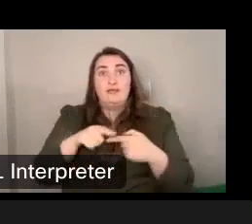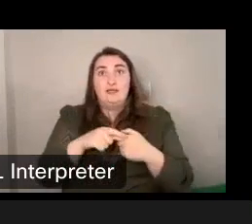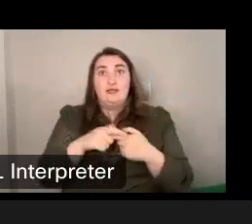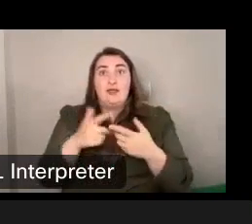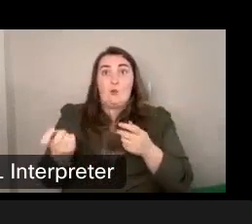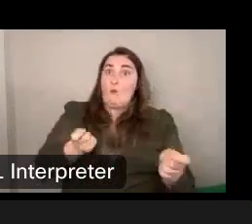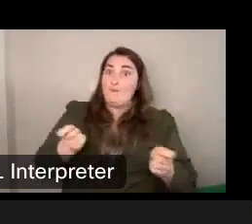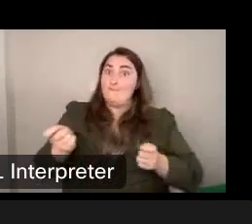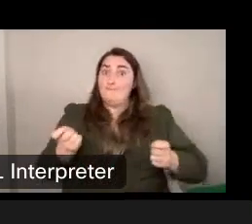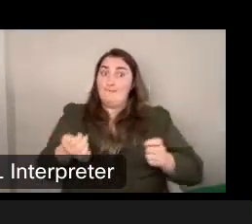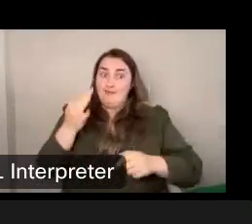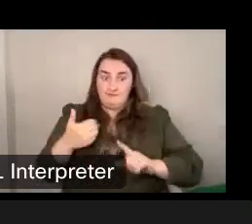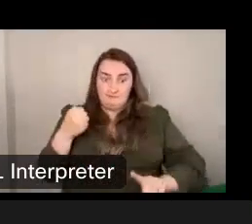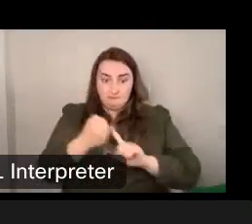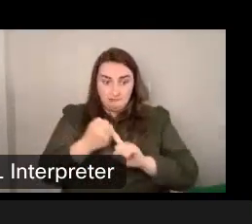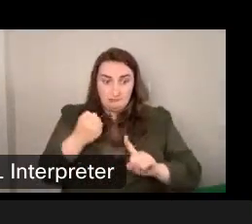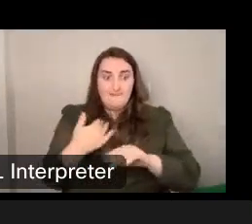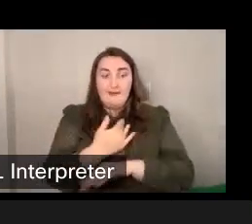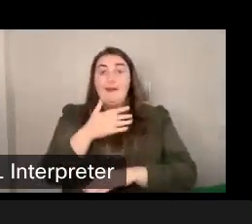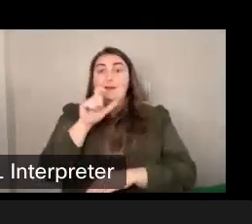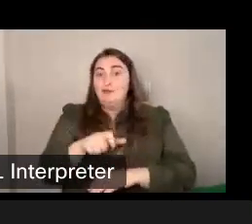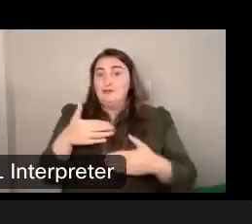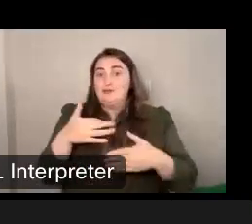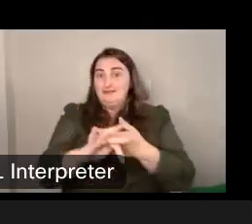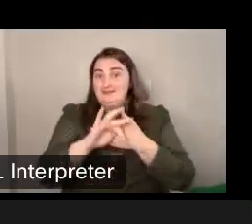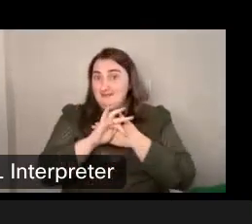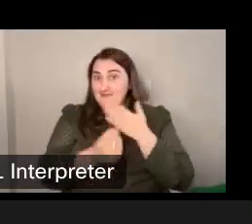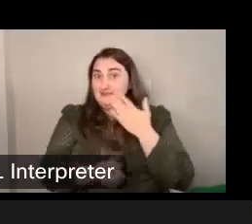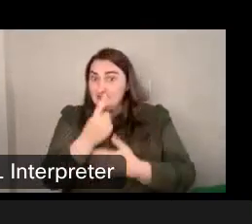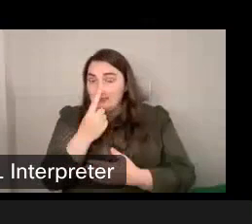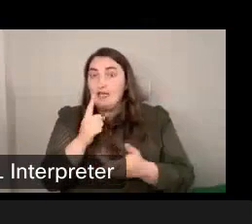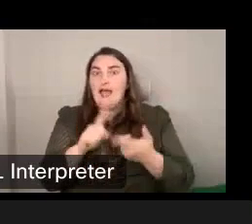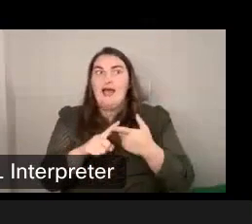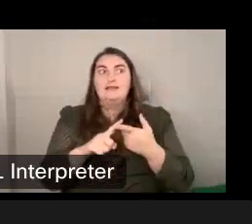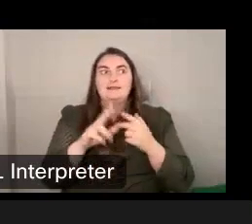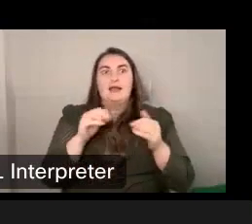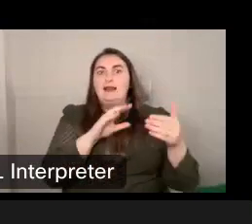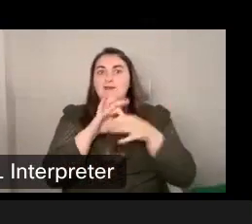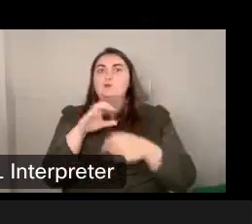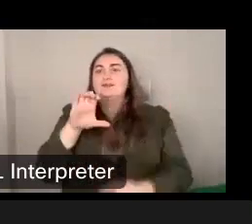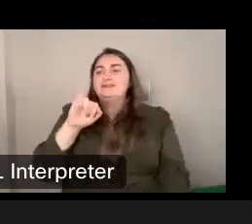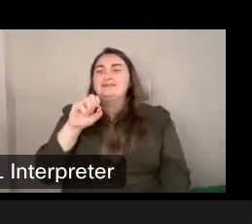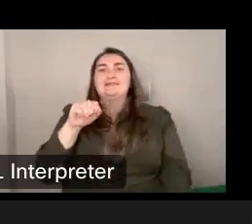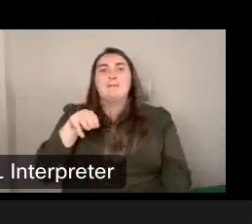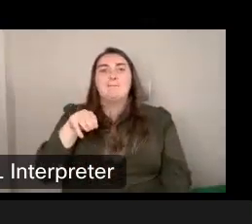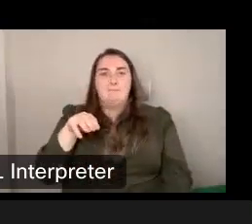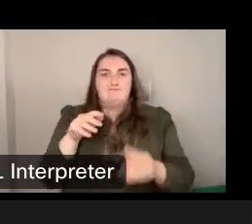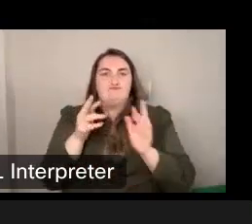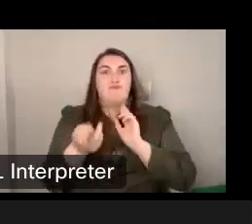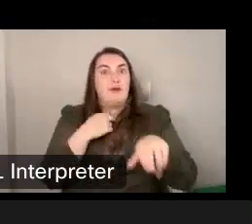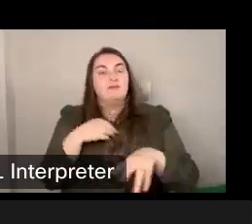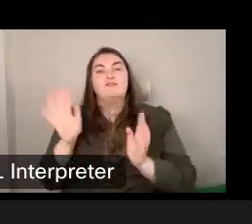cope when they're impacted by patient safety incidents, and it does refer to the CISM response that Morgan has